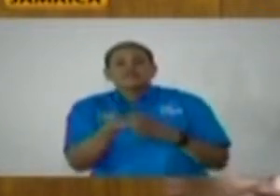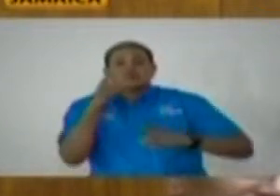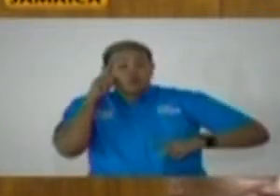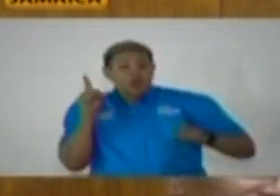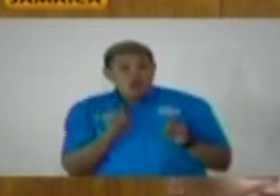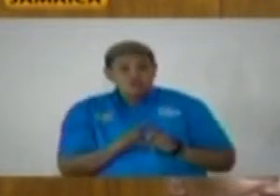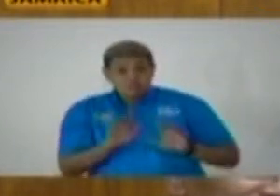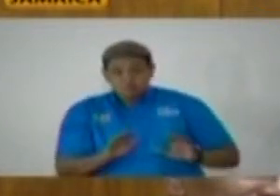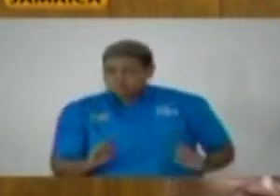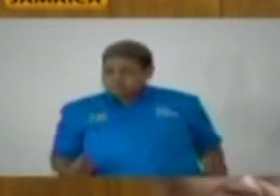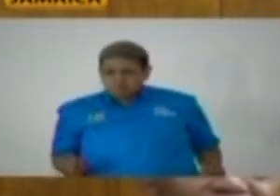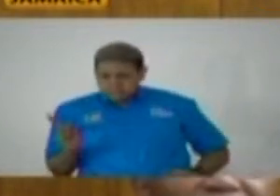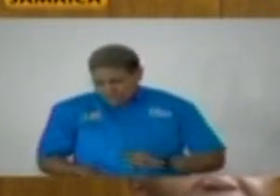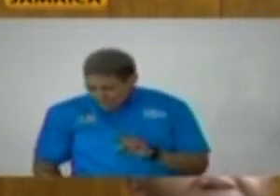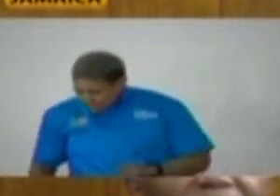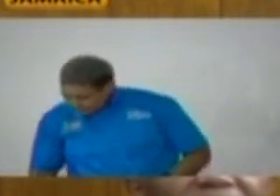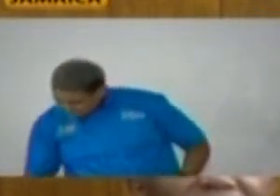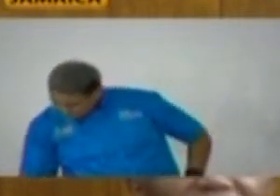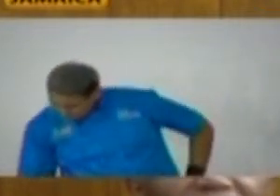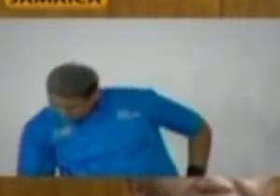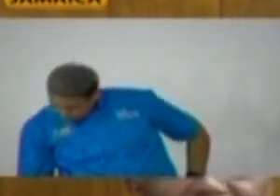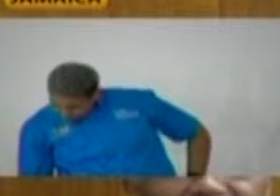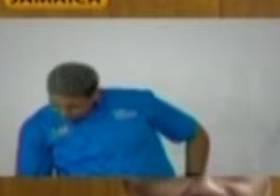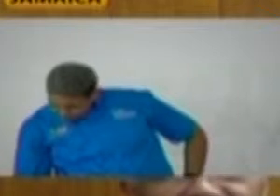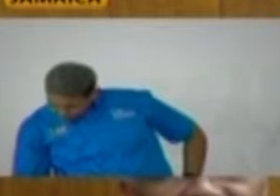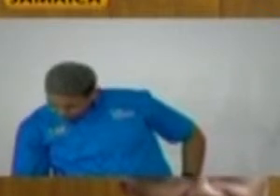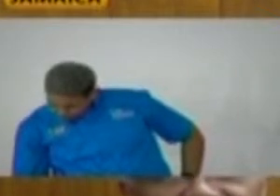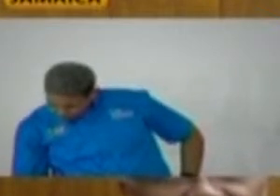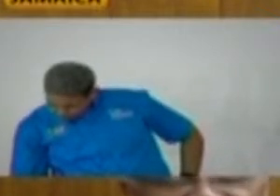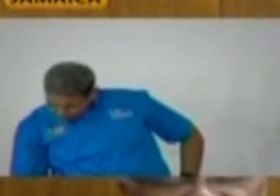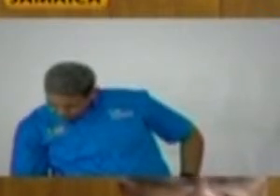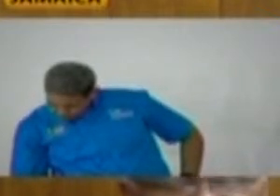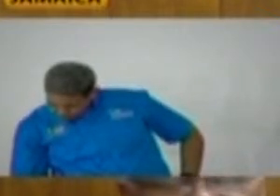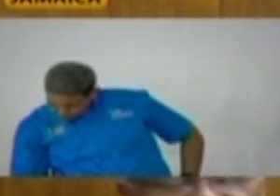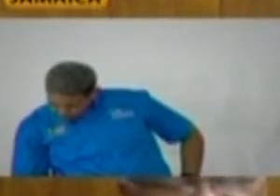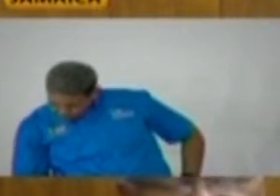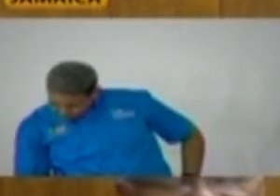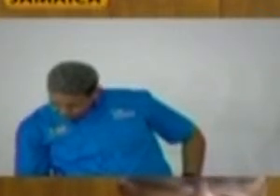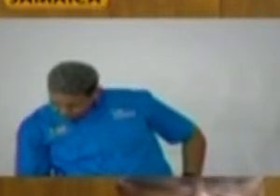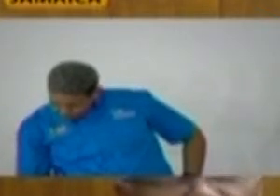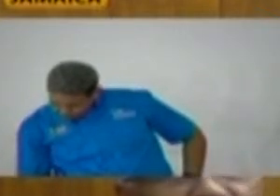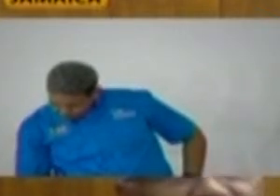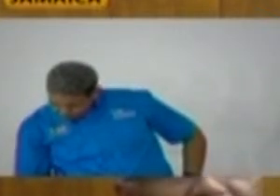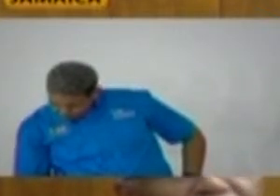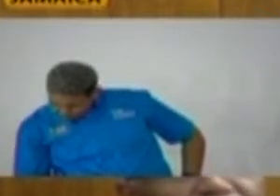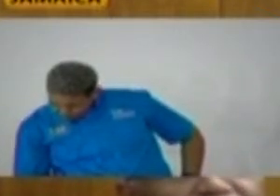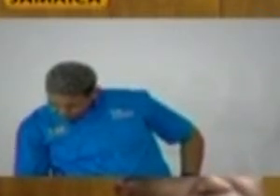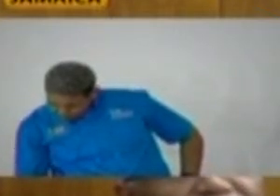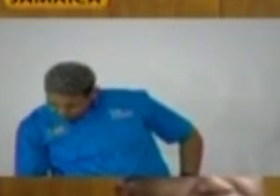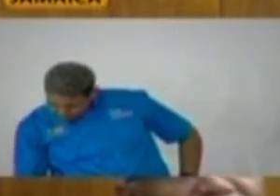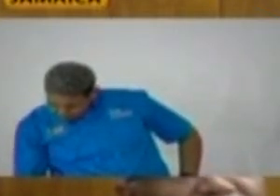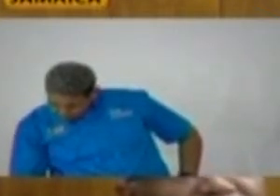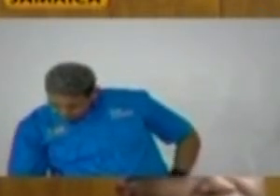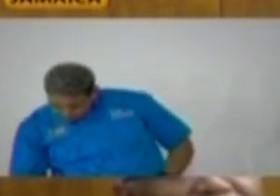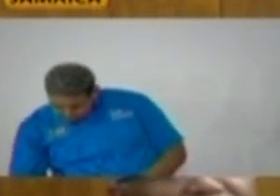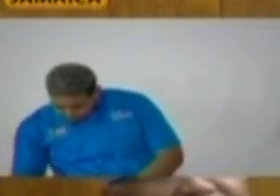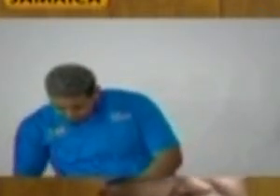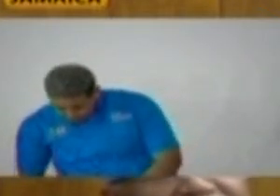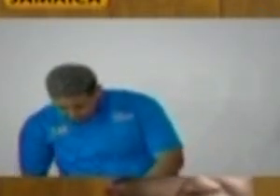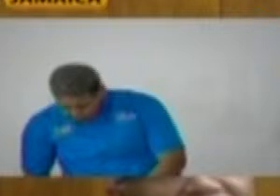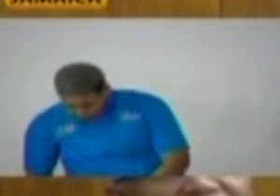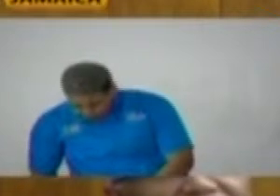agreement. You can't treat them with disrespect and you can't bully them into an agreement.